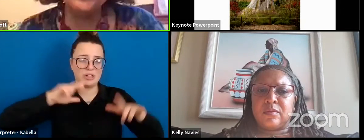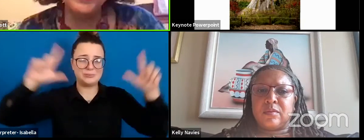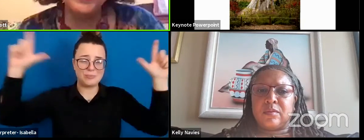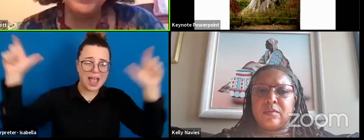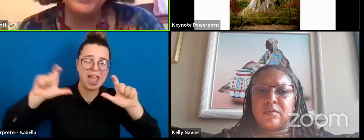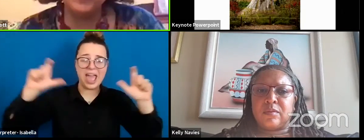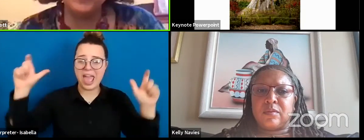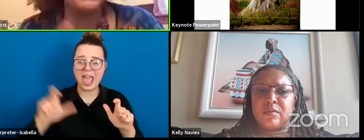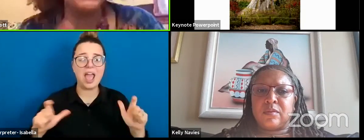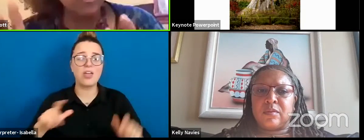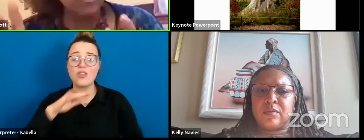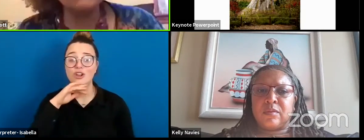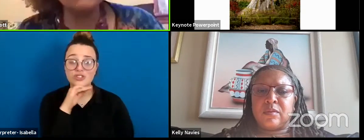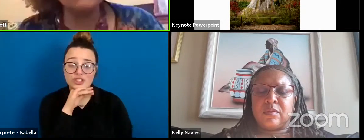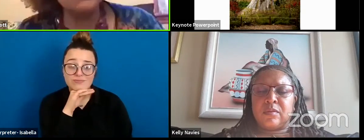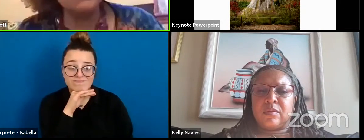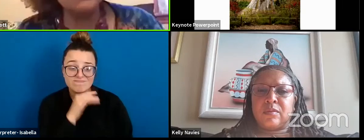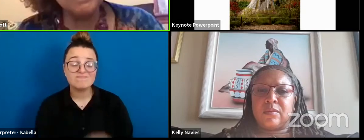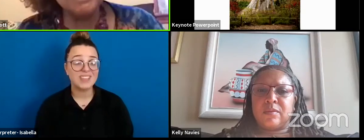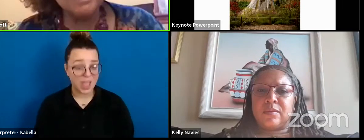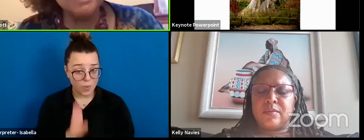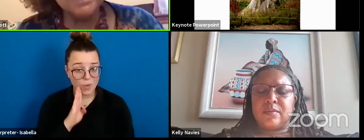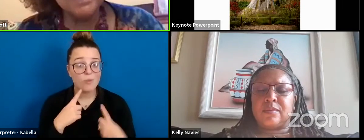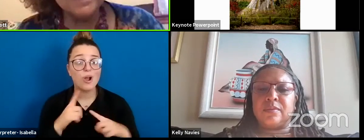dirt. It'll work.